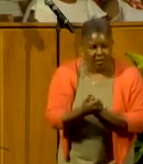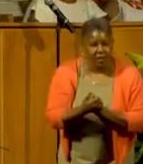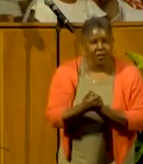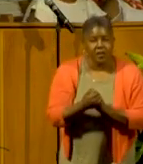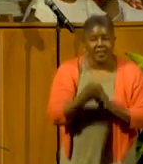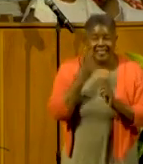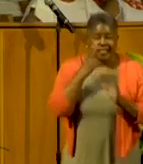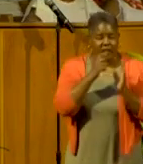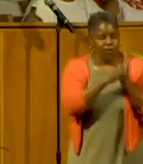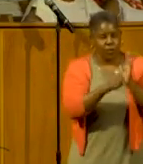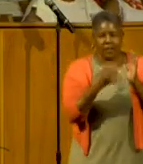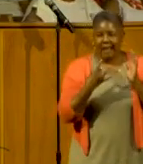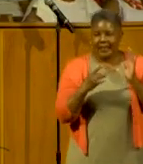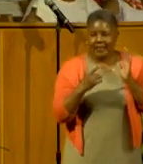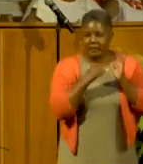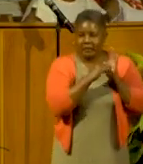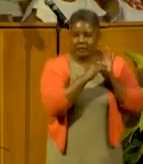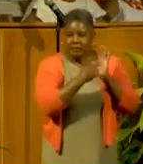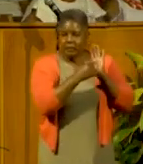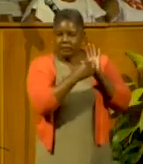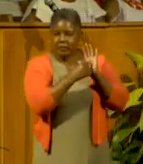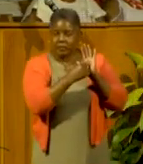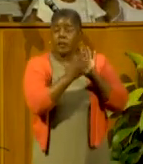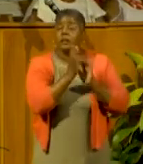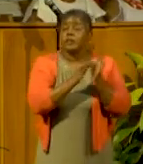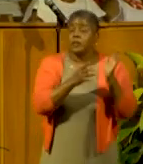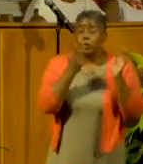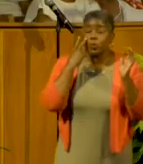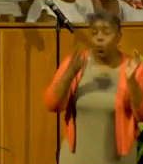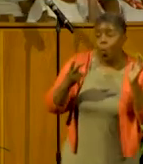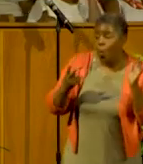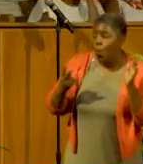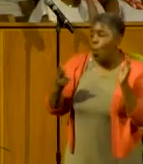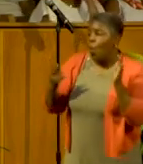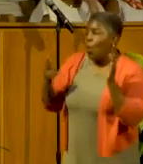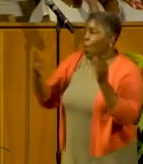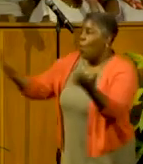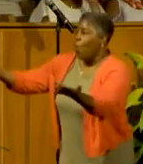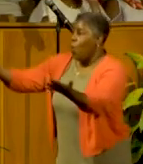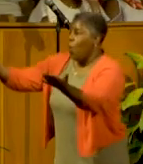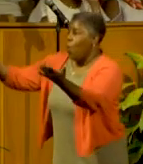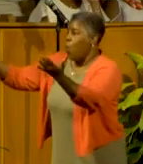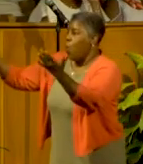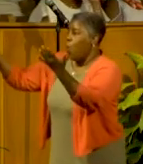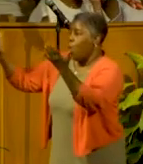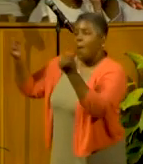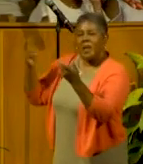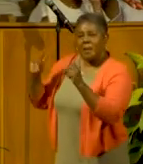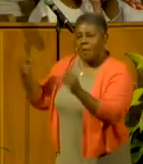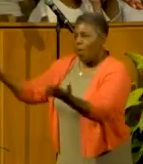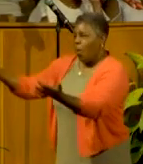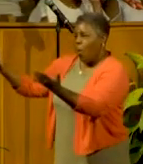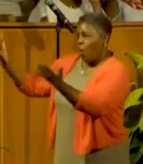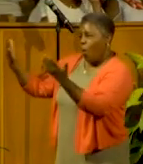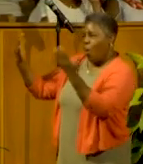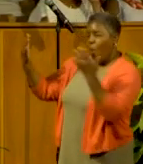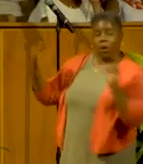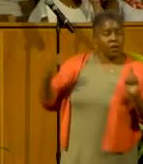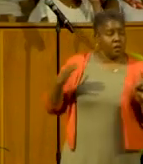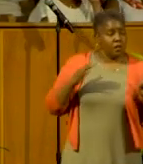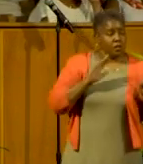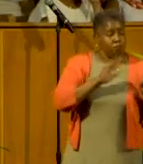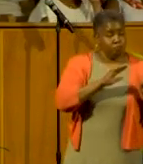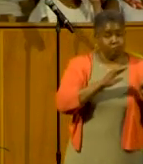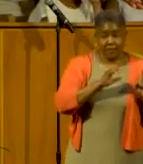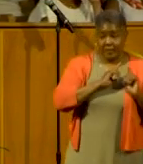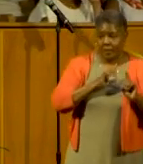Come to verse 18 with me. Now, when Jesus saw the great crowds around him, he gave orders to go to the